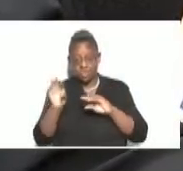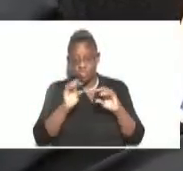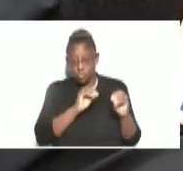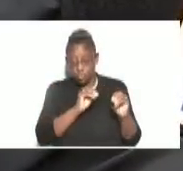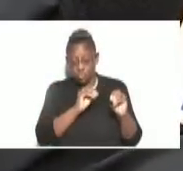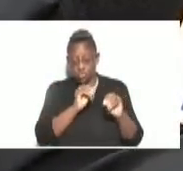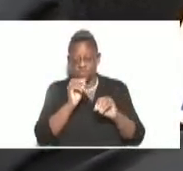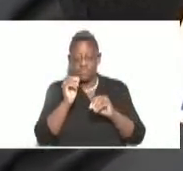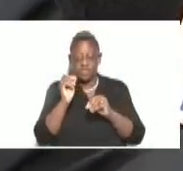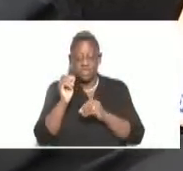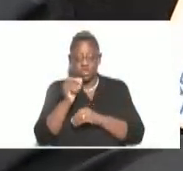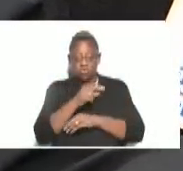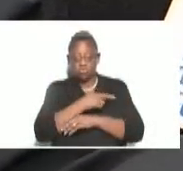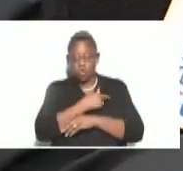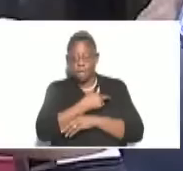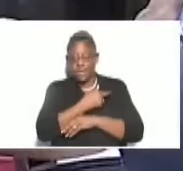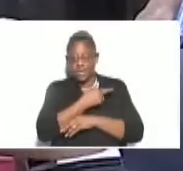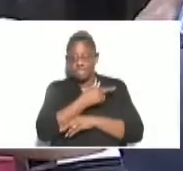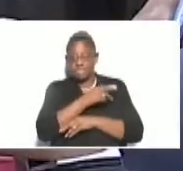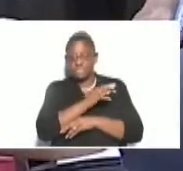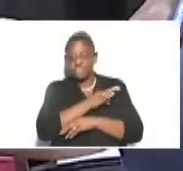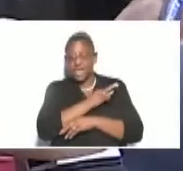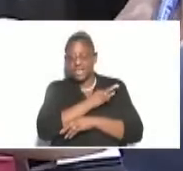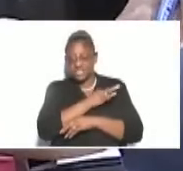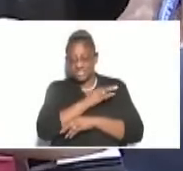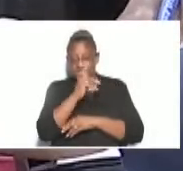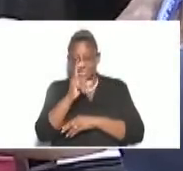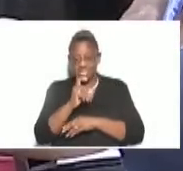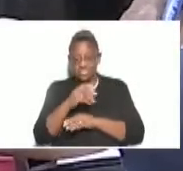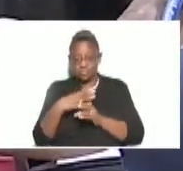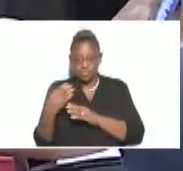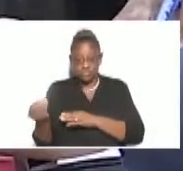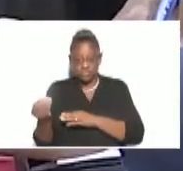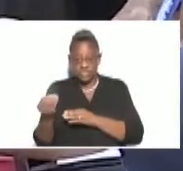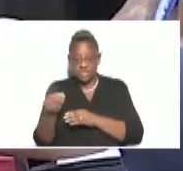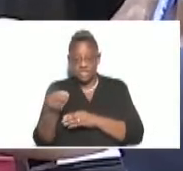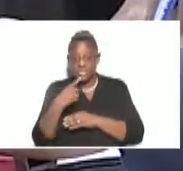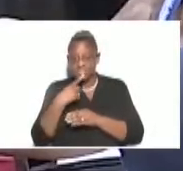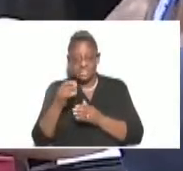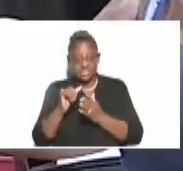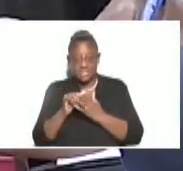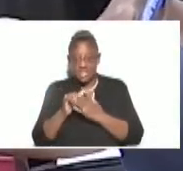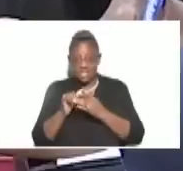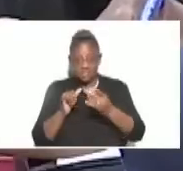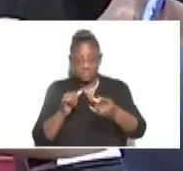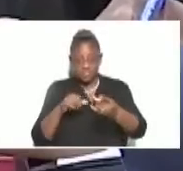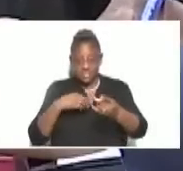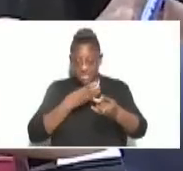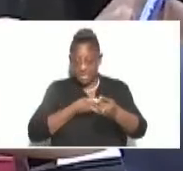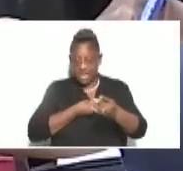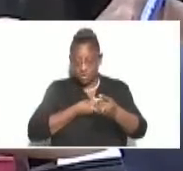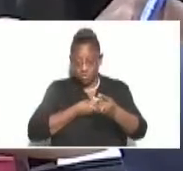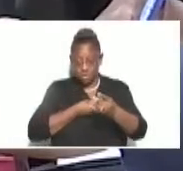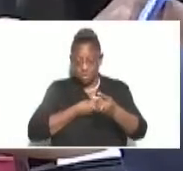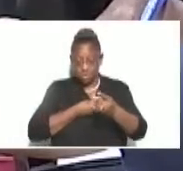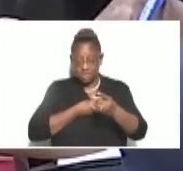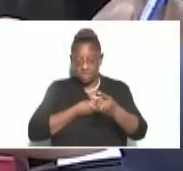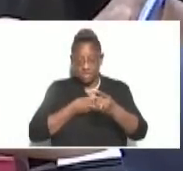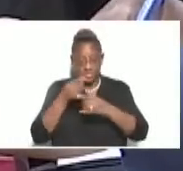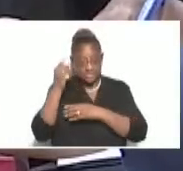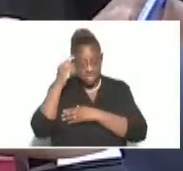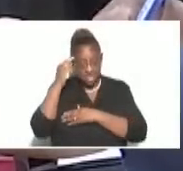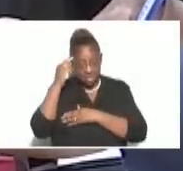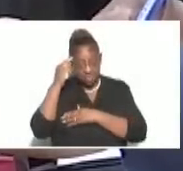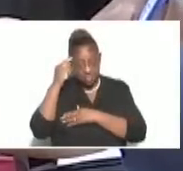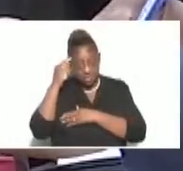Labor Director Robert Farquharson. We said he ought not be Director of Labor because, in our view, most of the issues